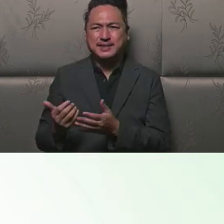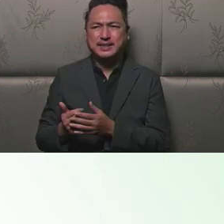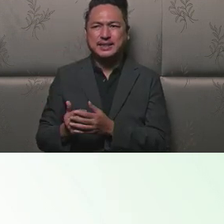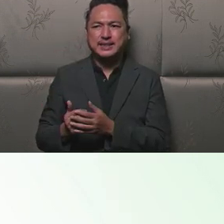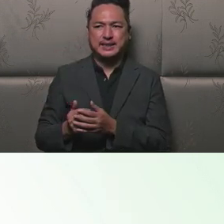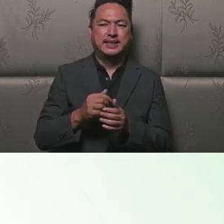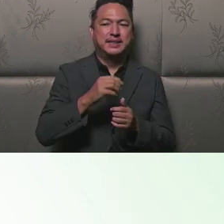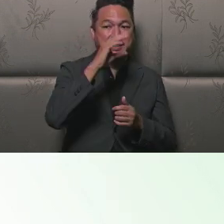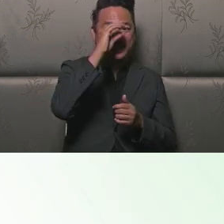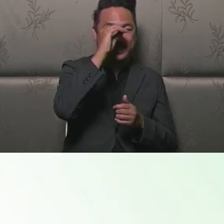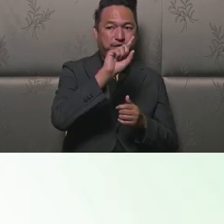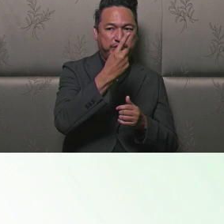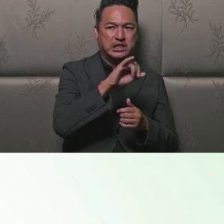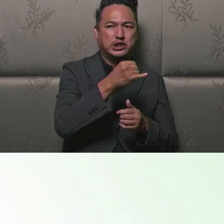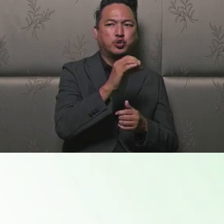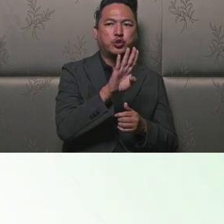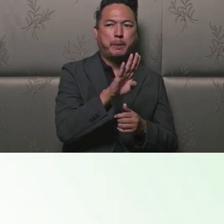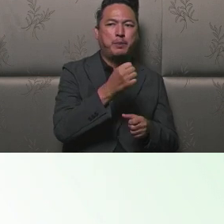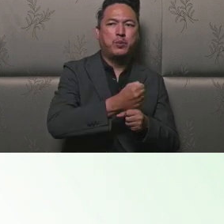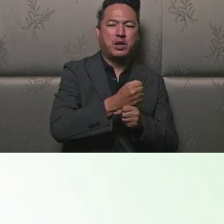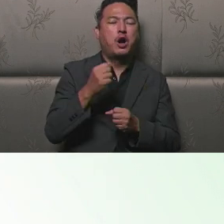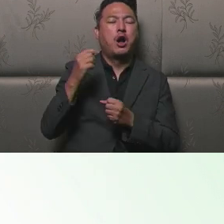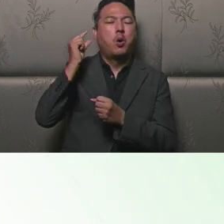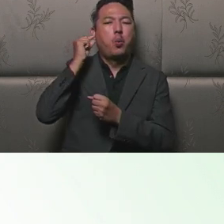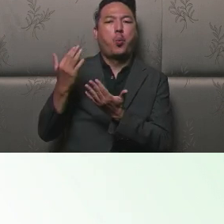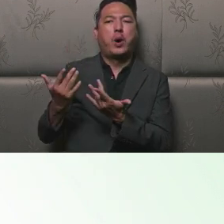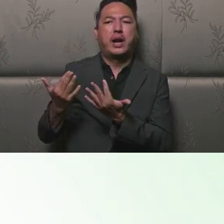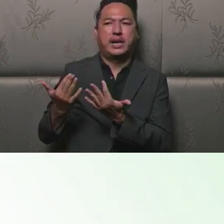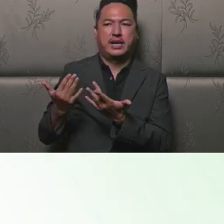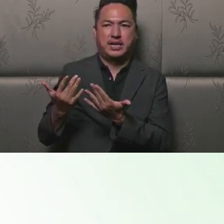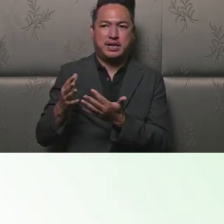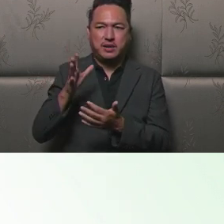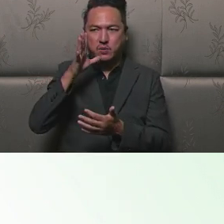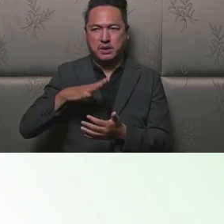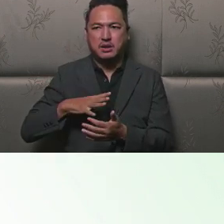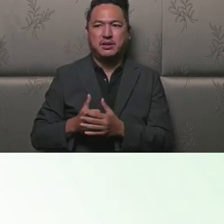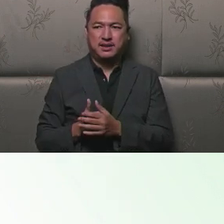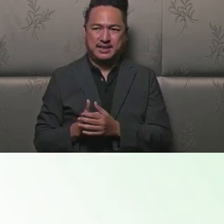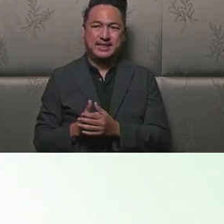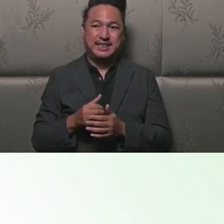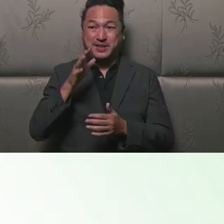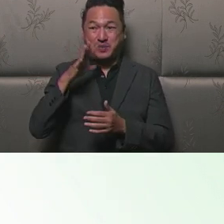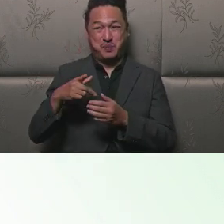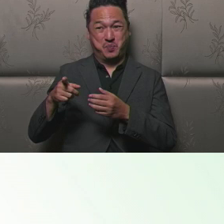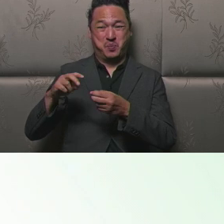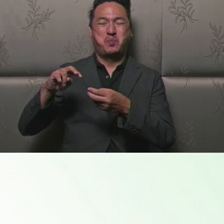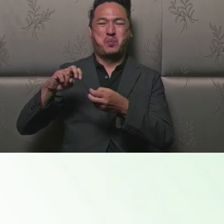that is also very true for refugees and gets even more challenging because some of the schools are usually very, very